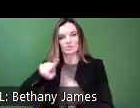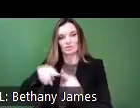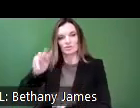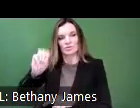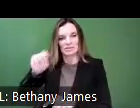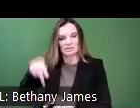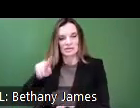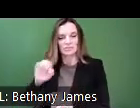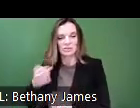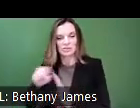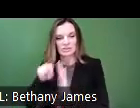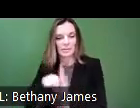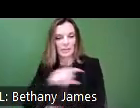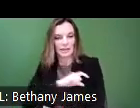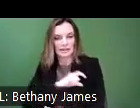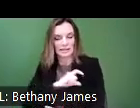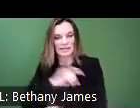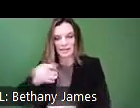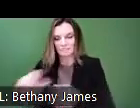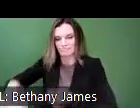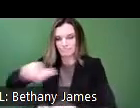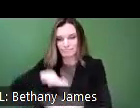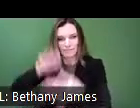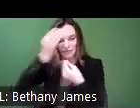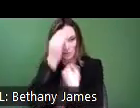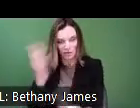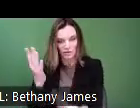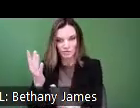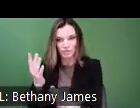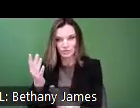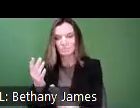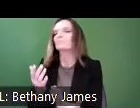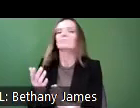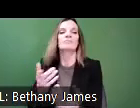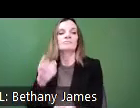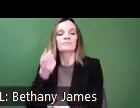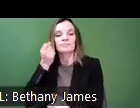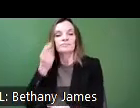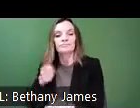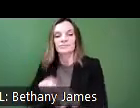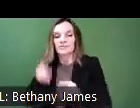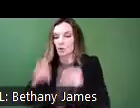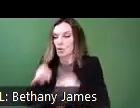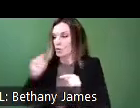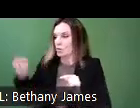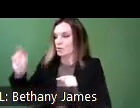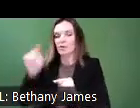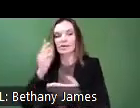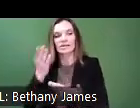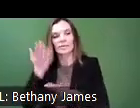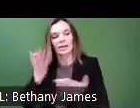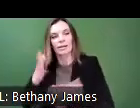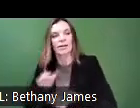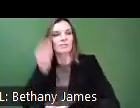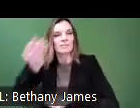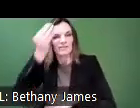courts report, so the information they have may not be accurate. So courts still have to come